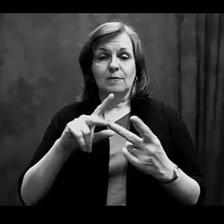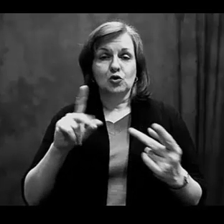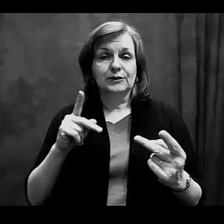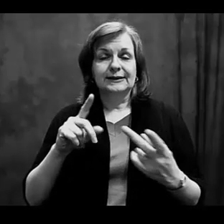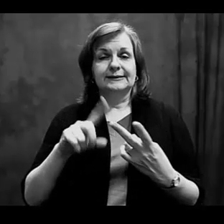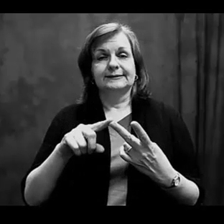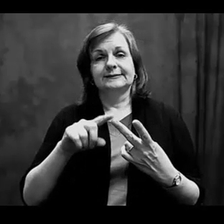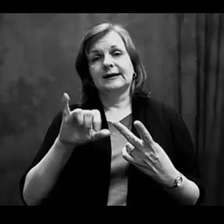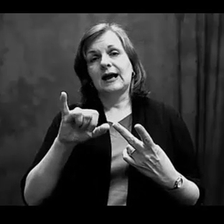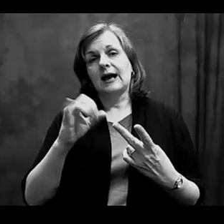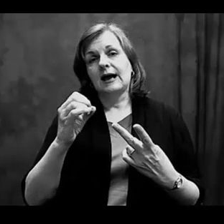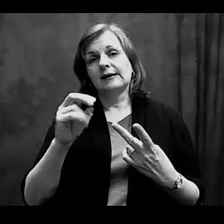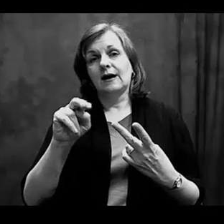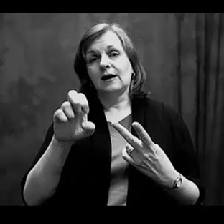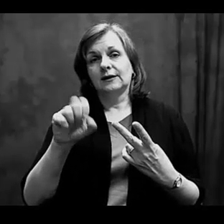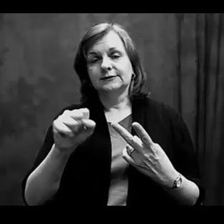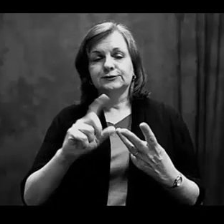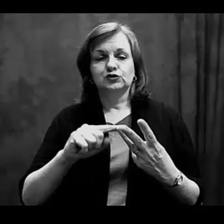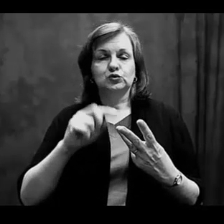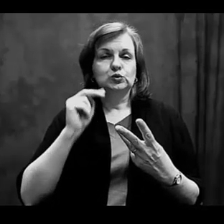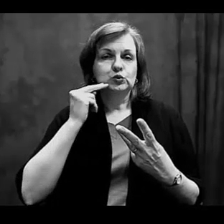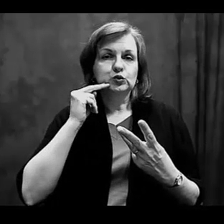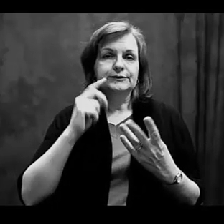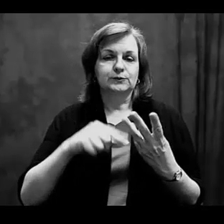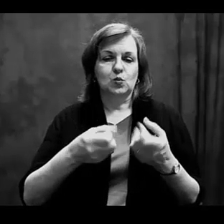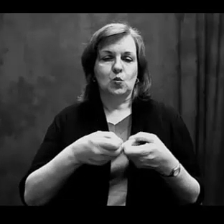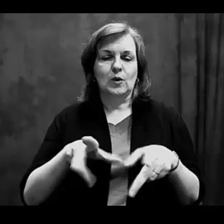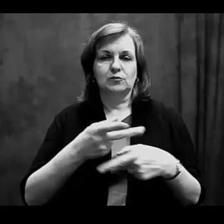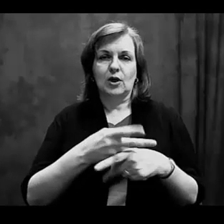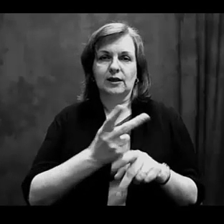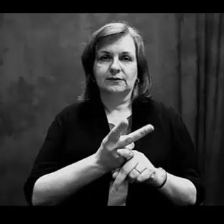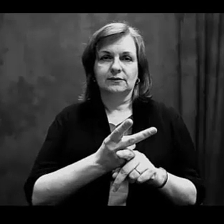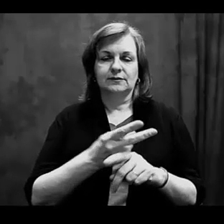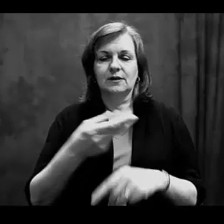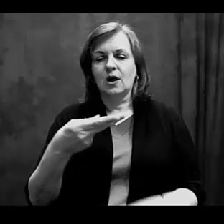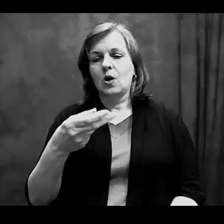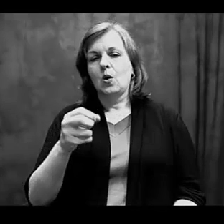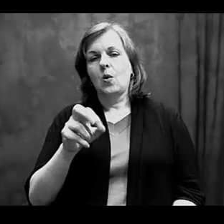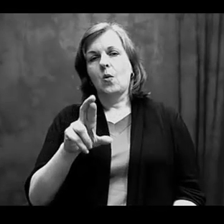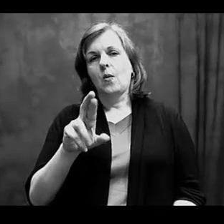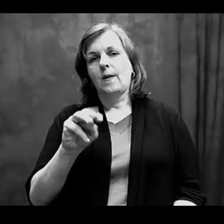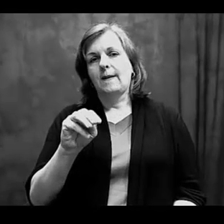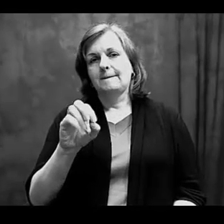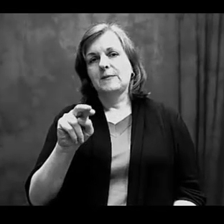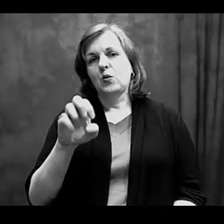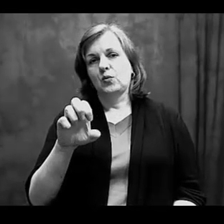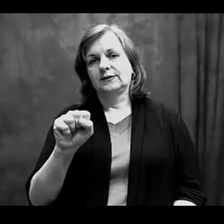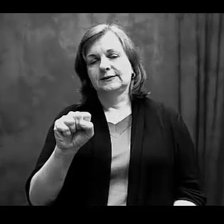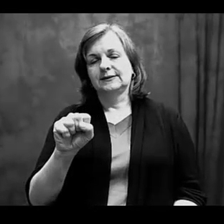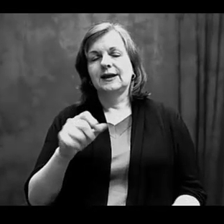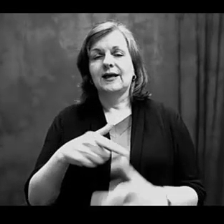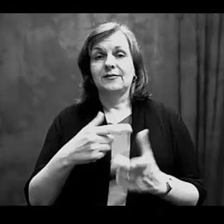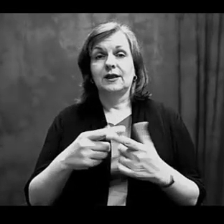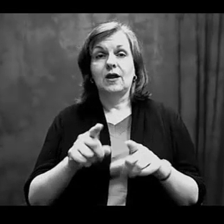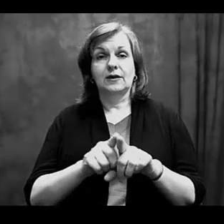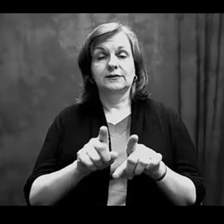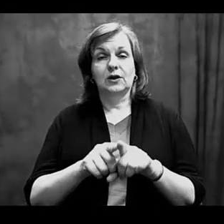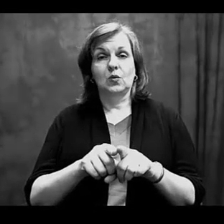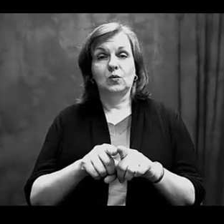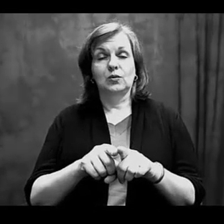but plasma is also going to contain proteins and ions and nutrients and